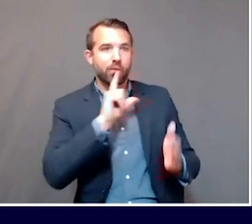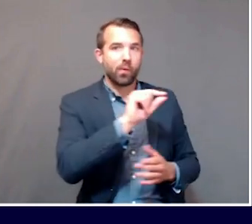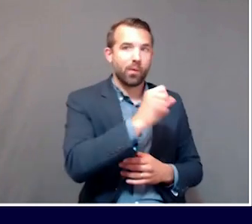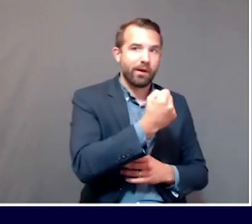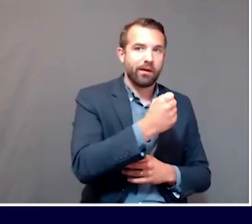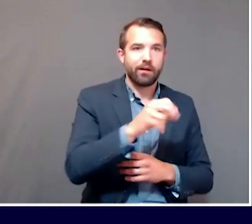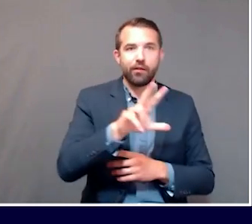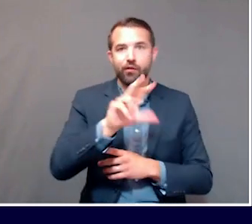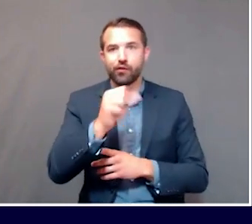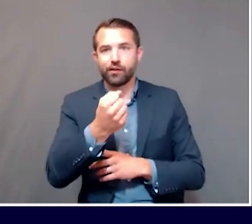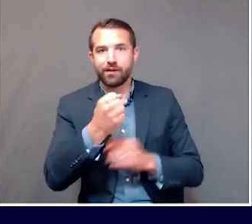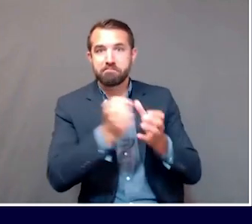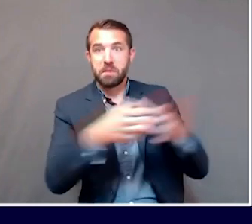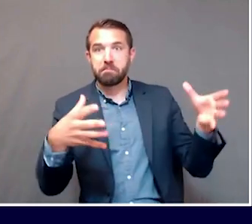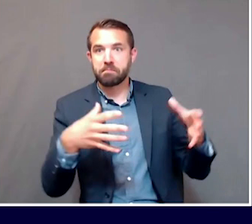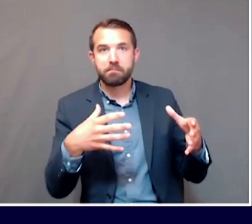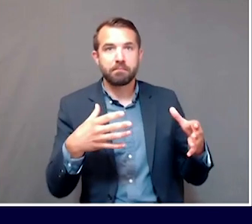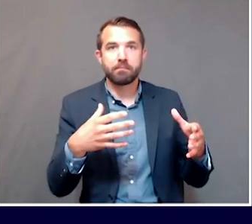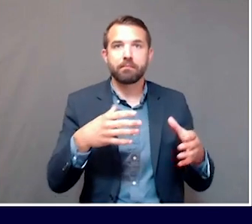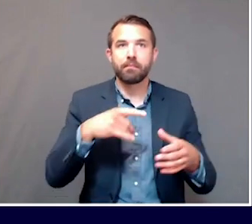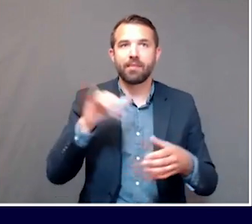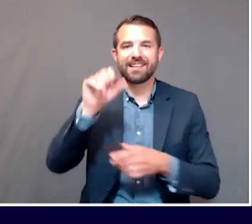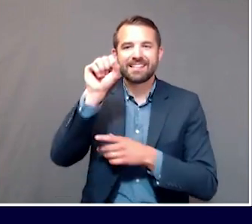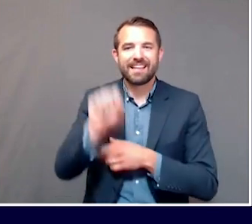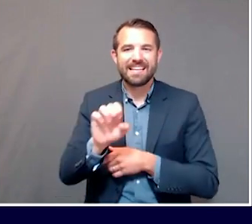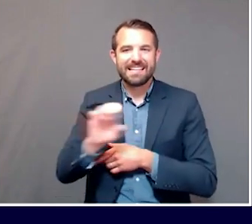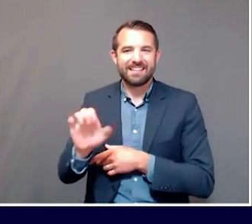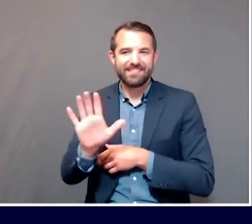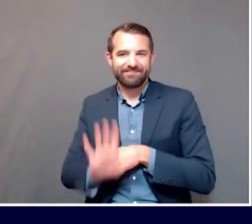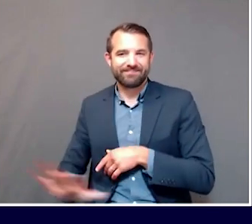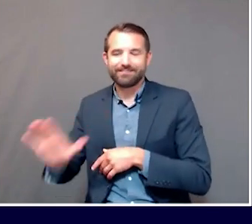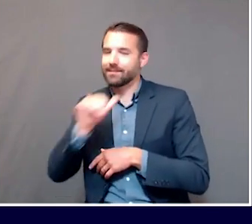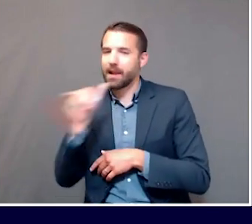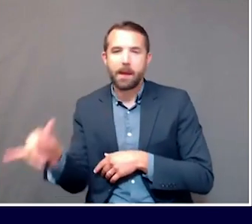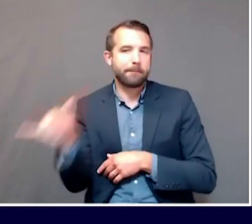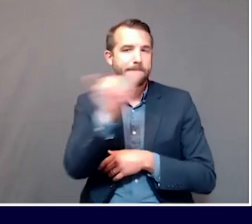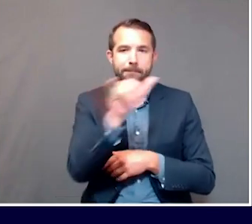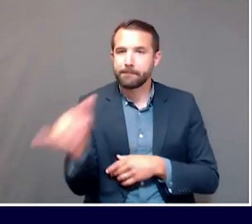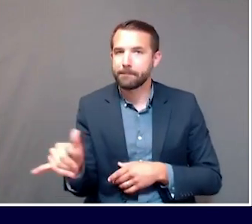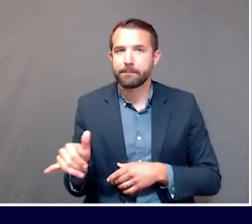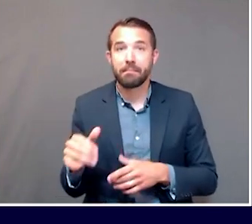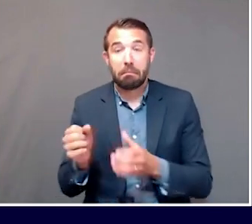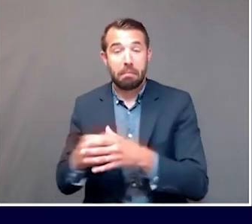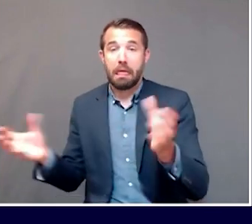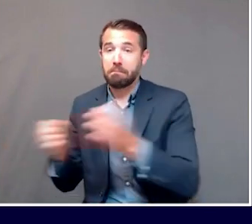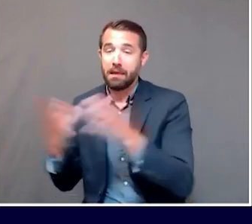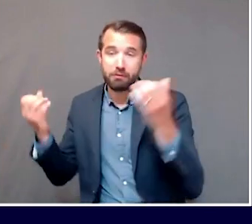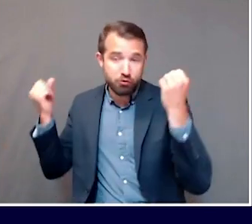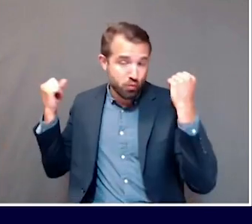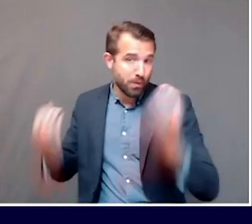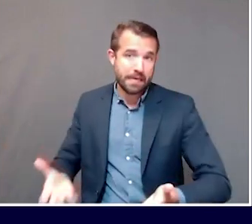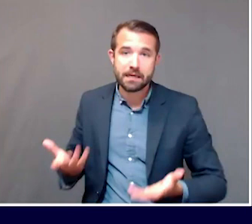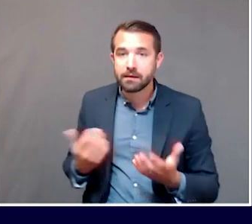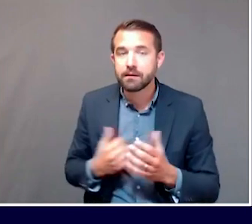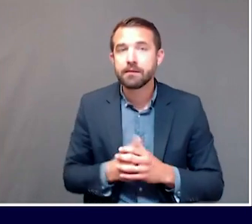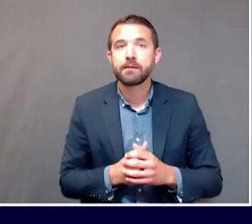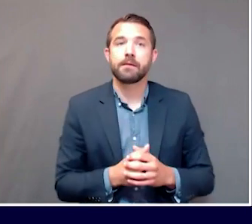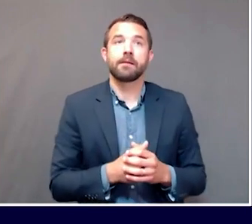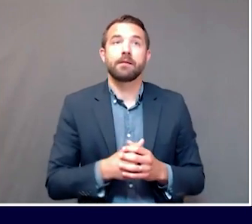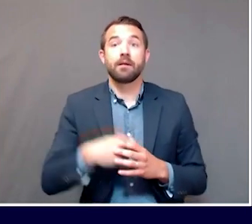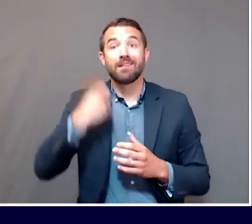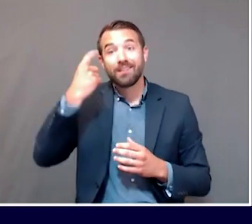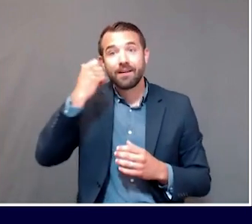have. To be sure, we are keeping an eye on that, and I chat with our epidemiology team every single day about whether we are seeing